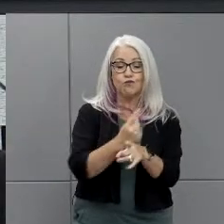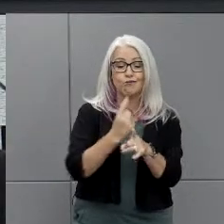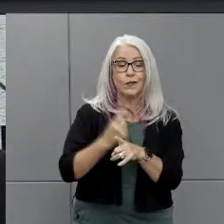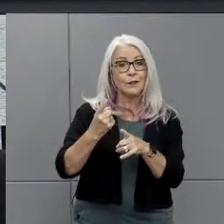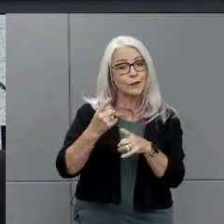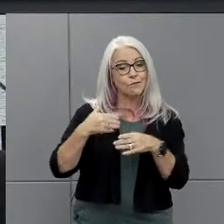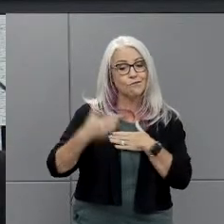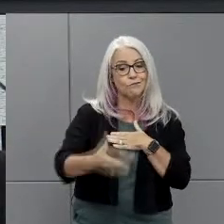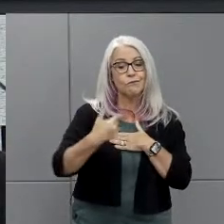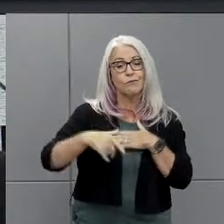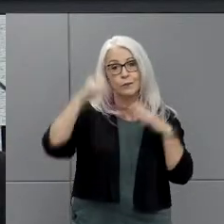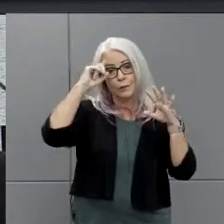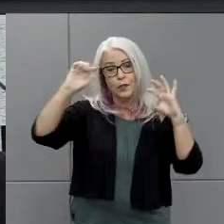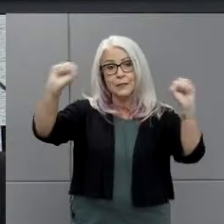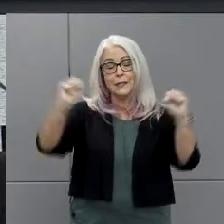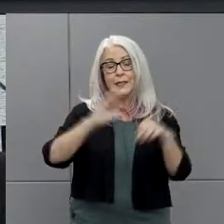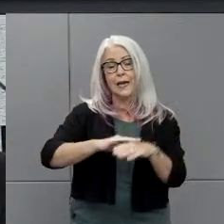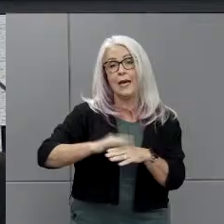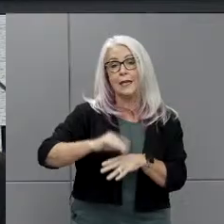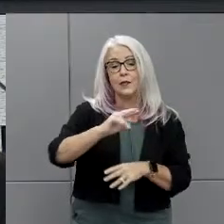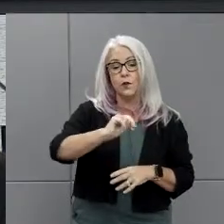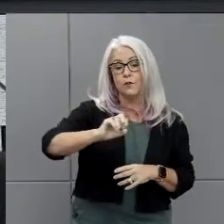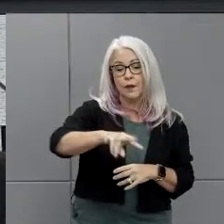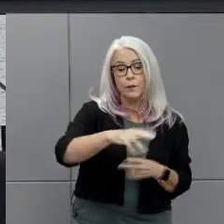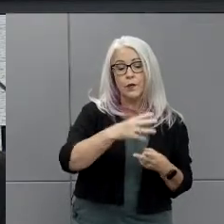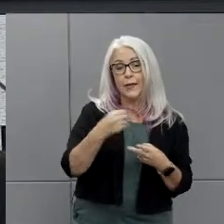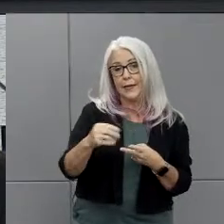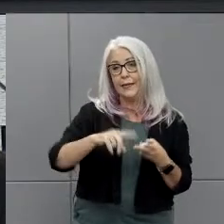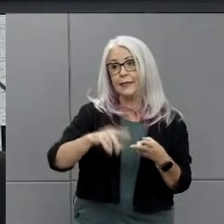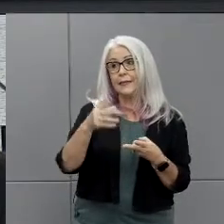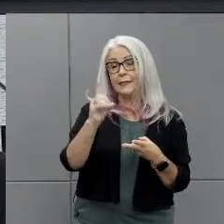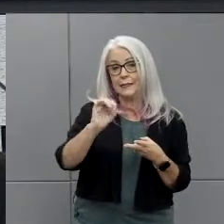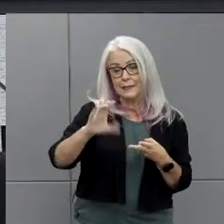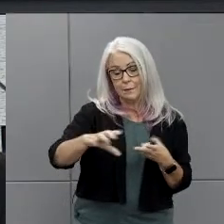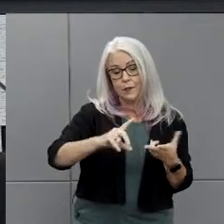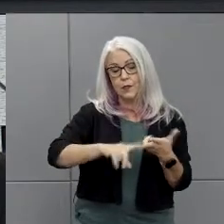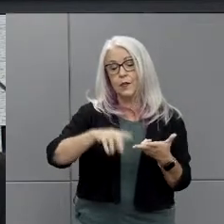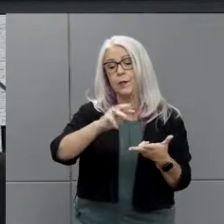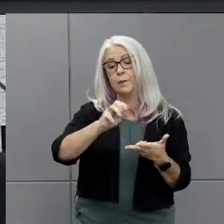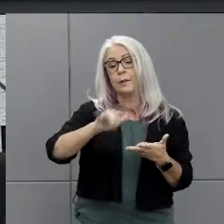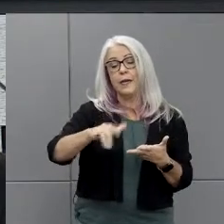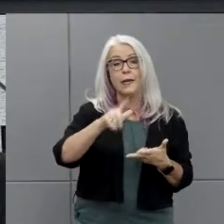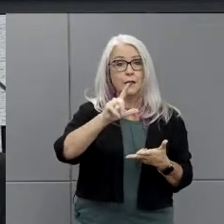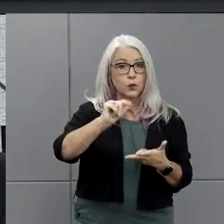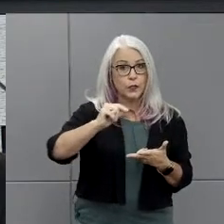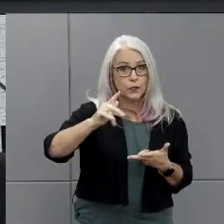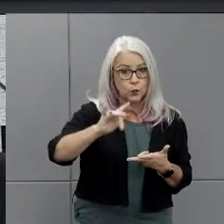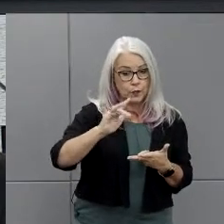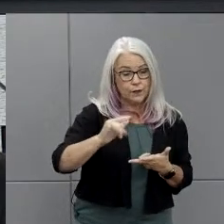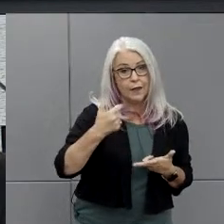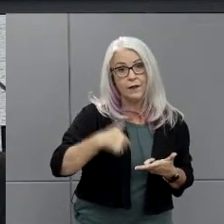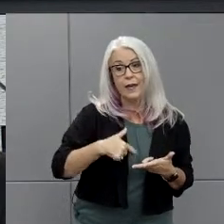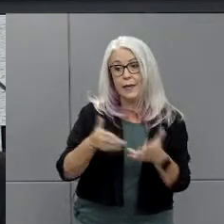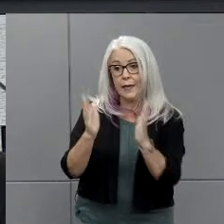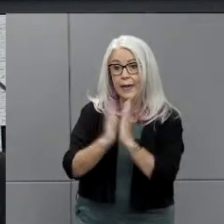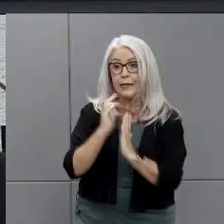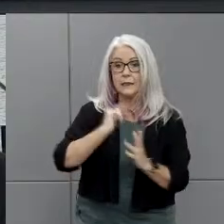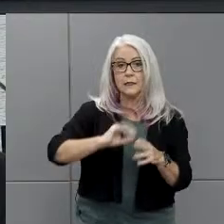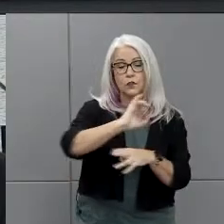November 20 and December 2024 and May of 25, I asked the board chair to do what